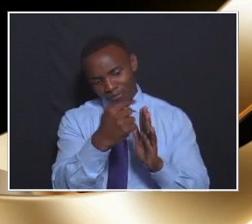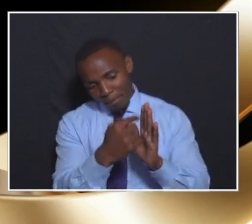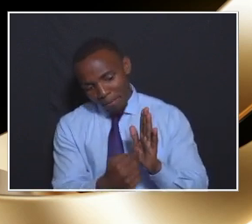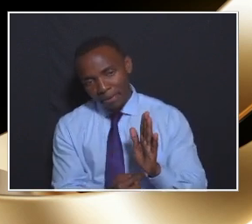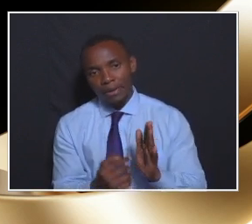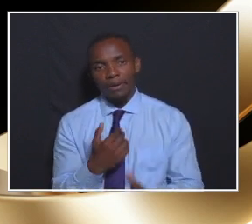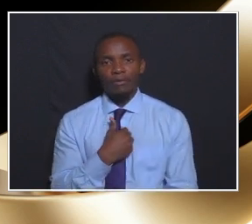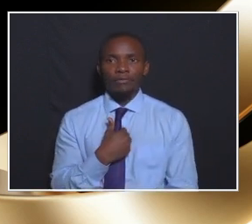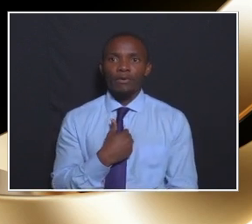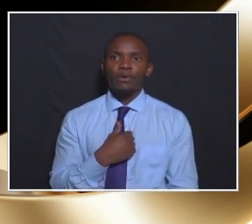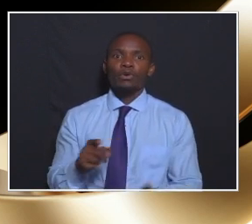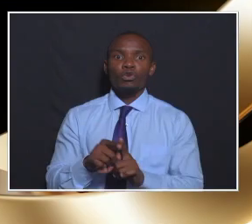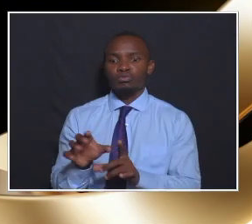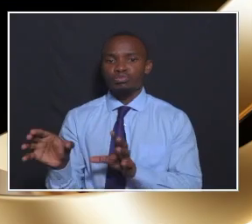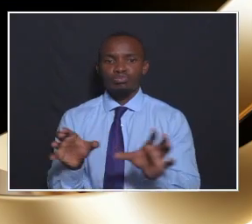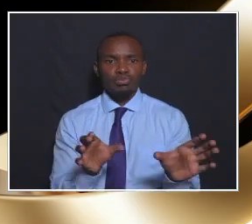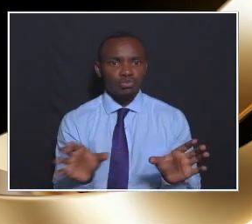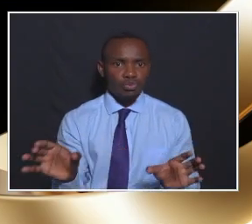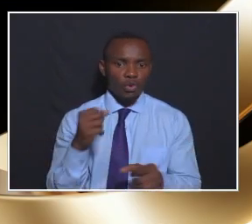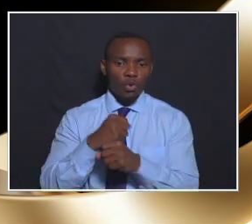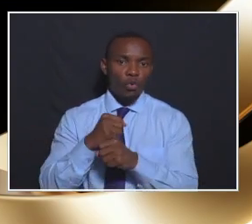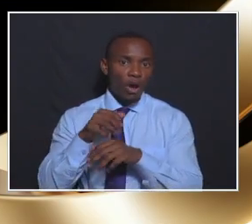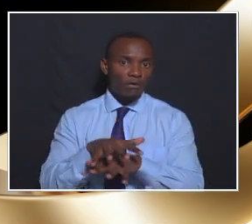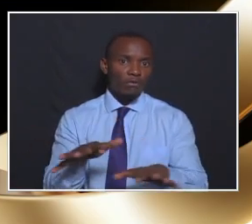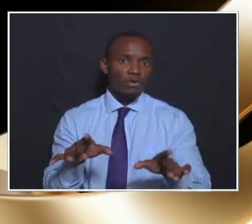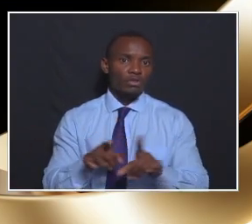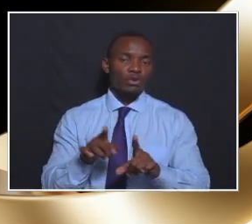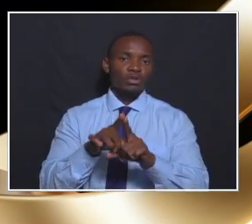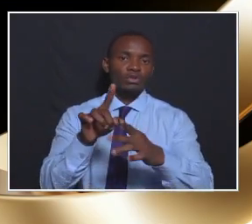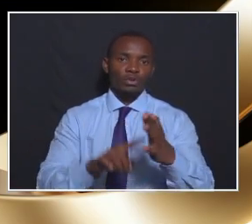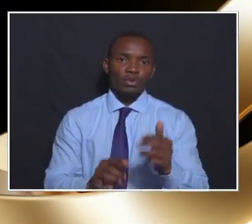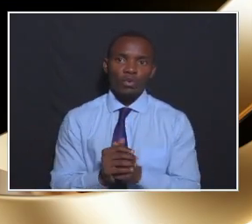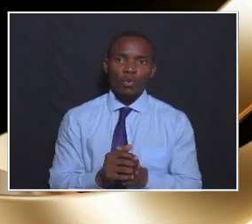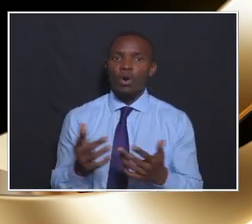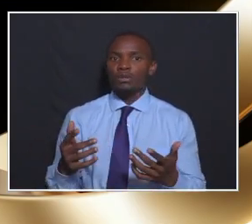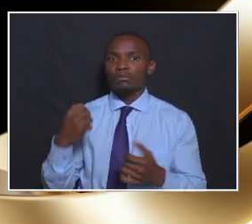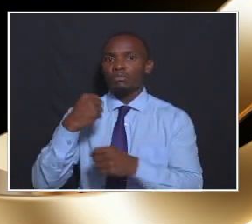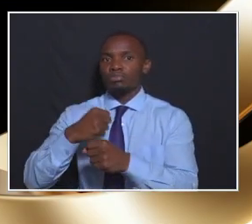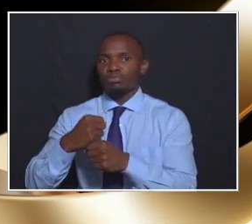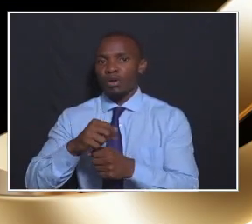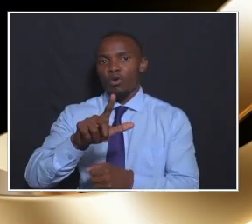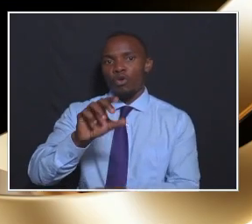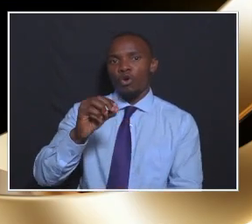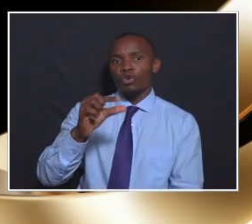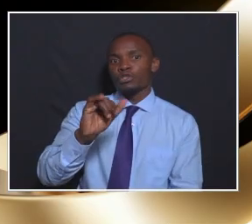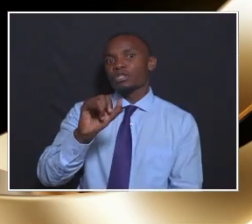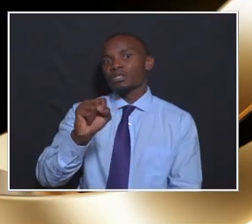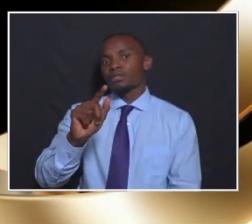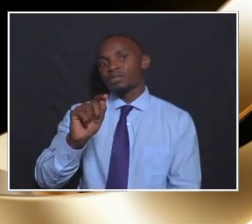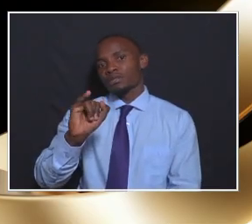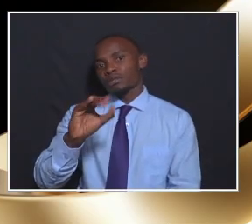Fragmented workflows and logistical gap. And this was a